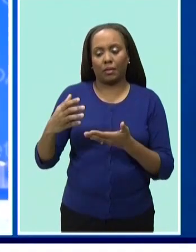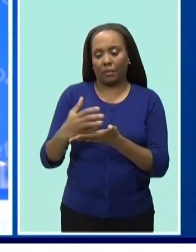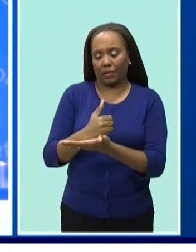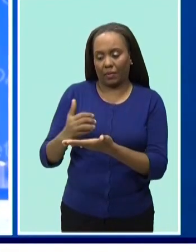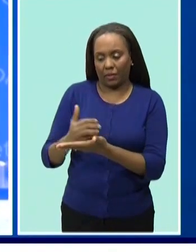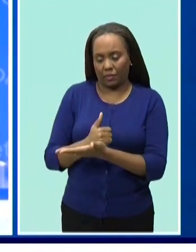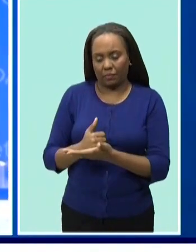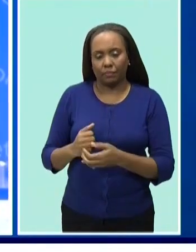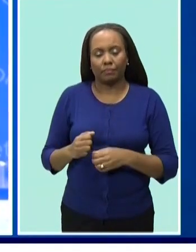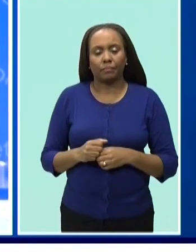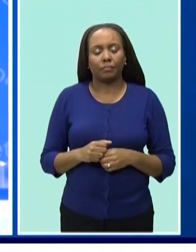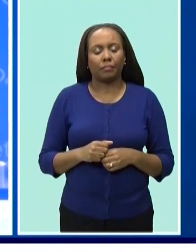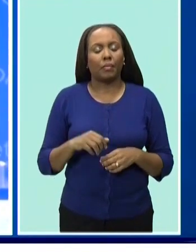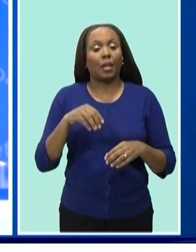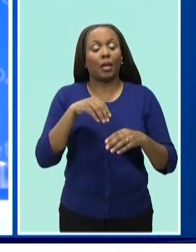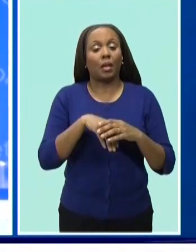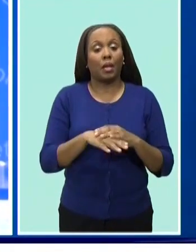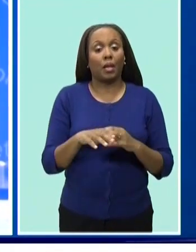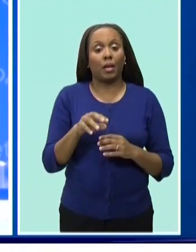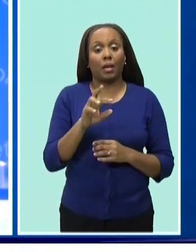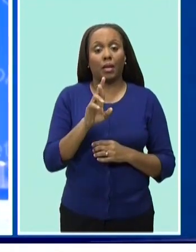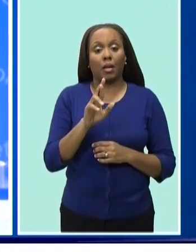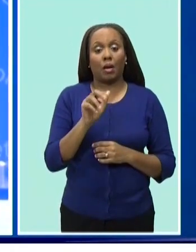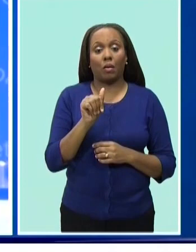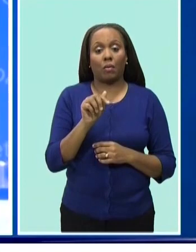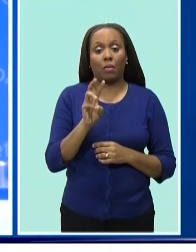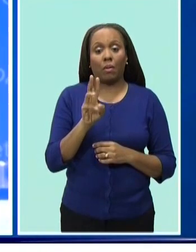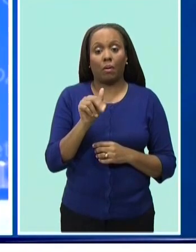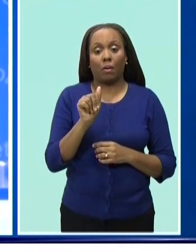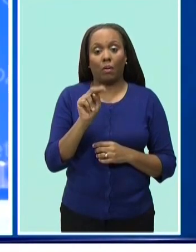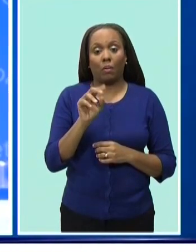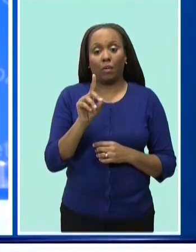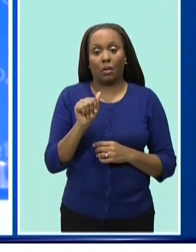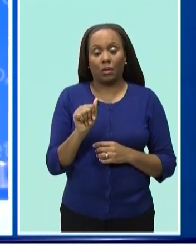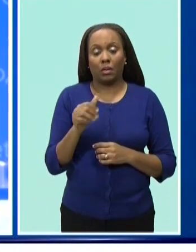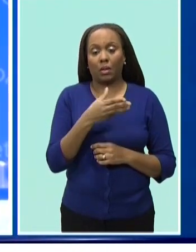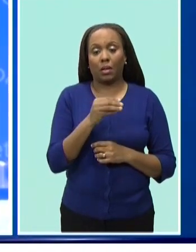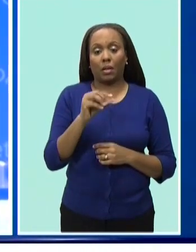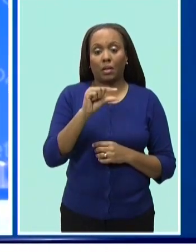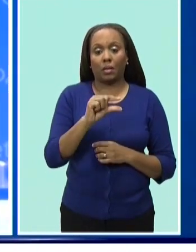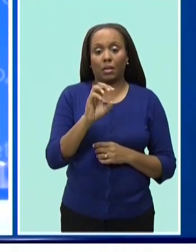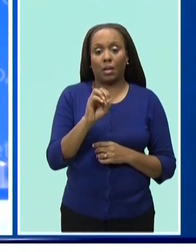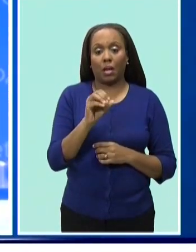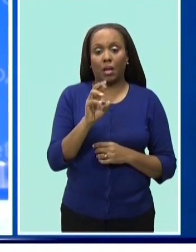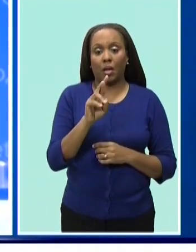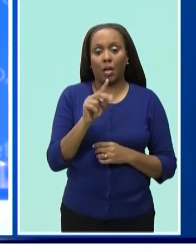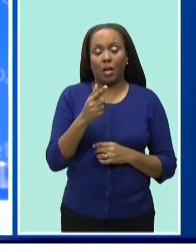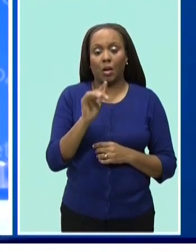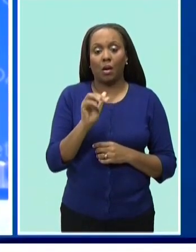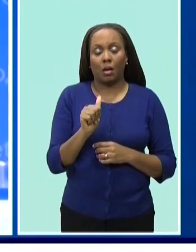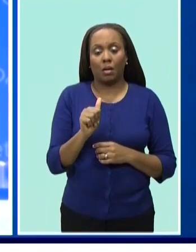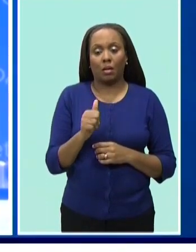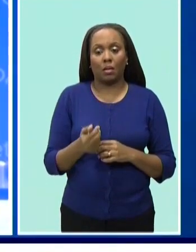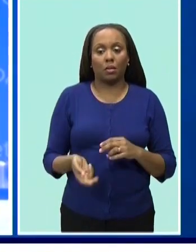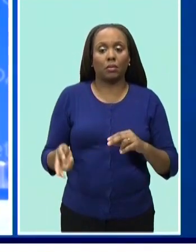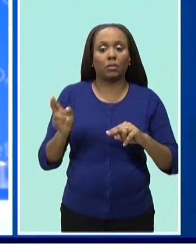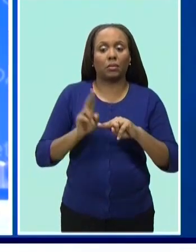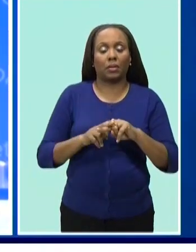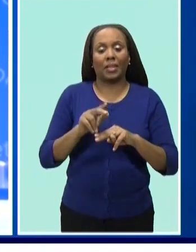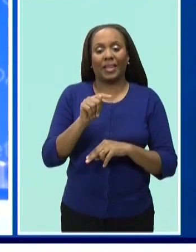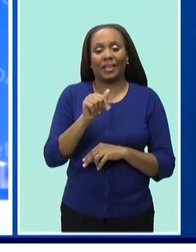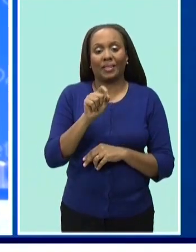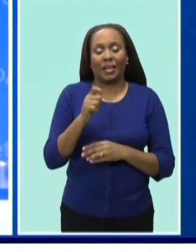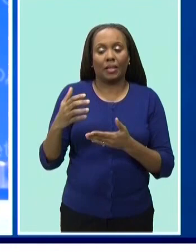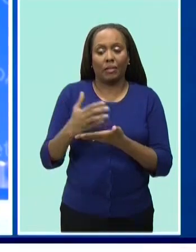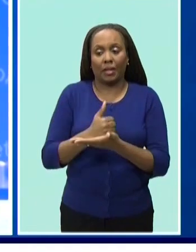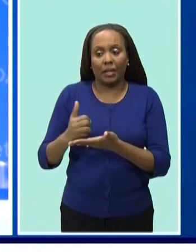Rwanda, improvements in the fight against corruption helped raise tax revenue by 13